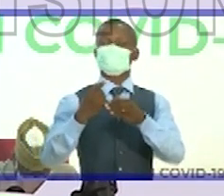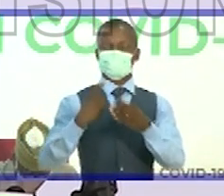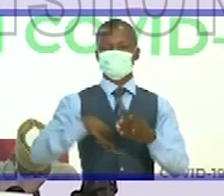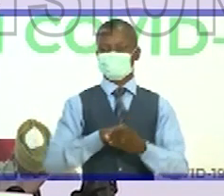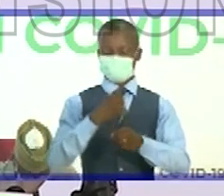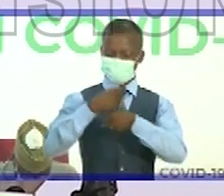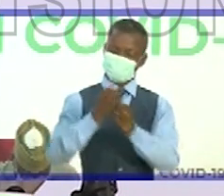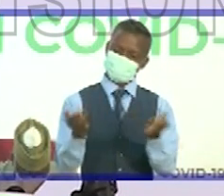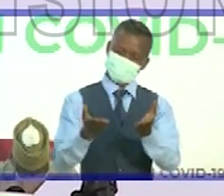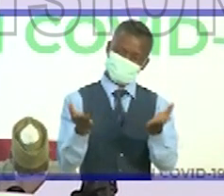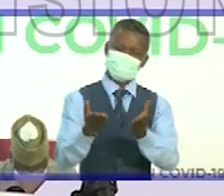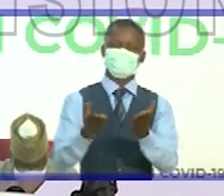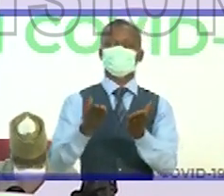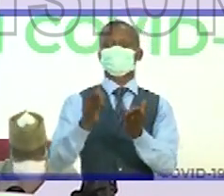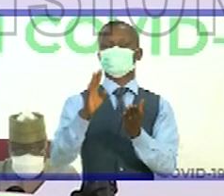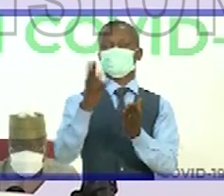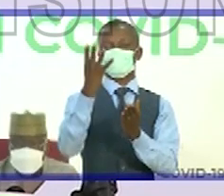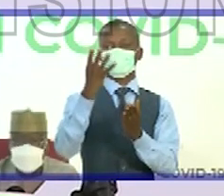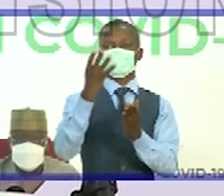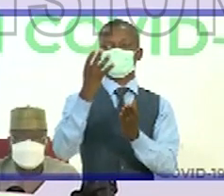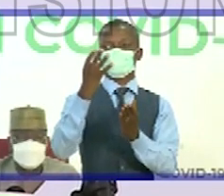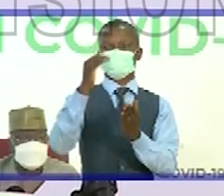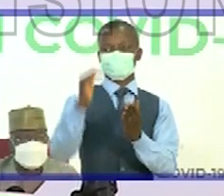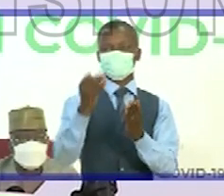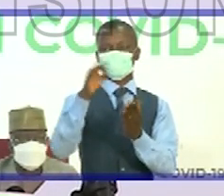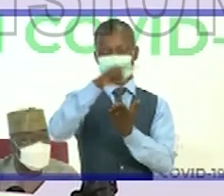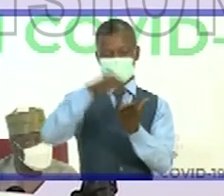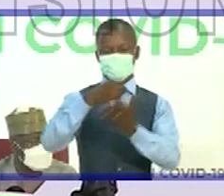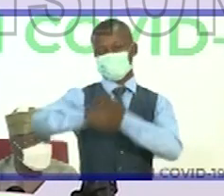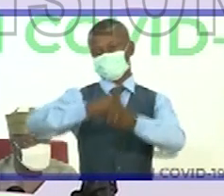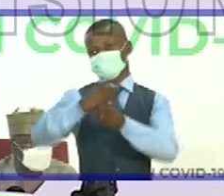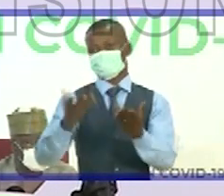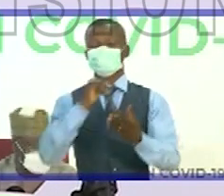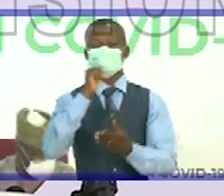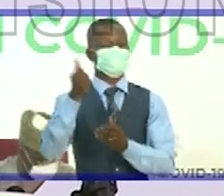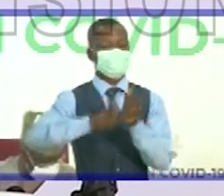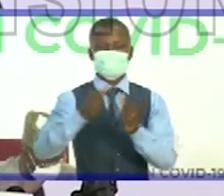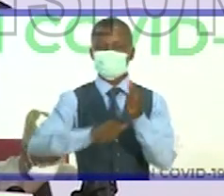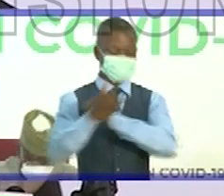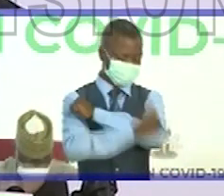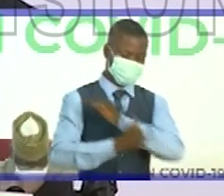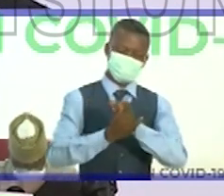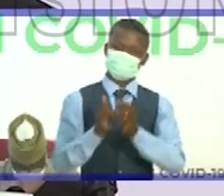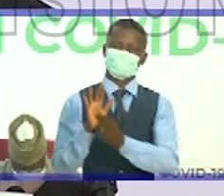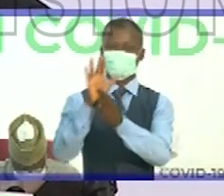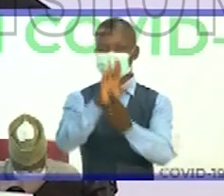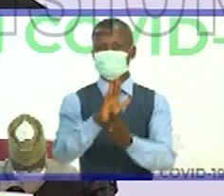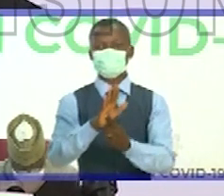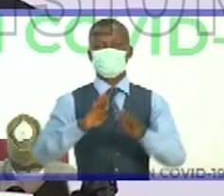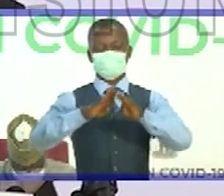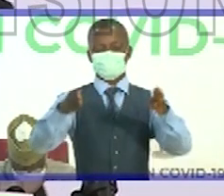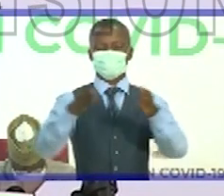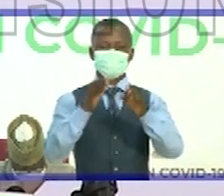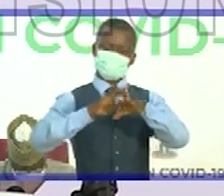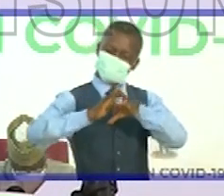the 4th quarter of this year. Not every country carrying out these trials is as open and transparent with their data, but